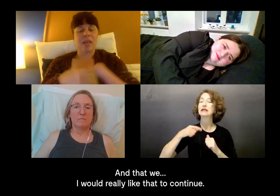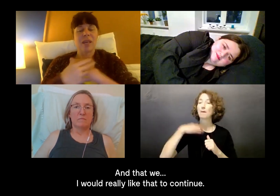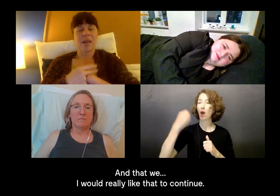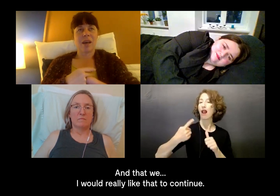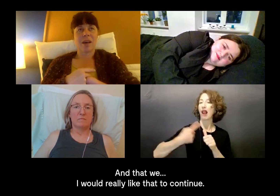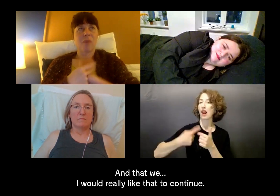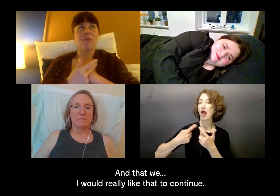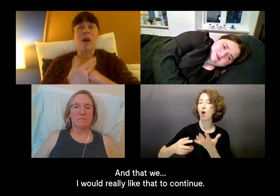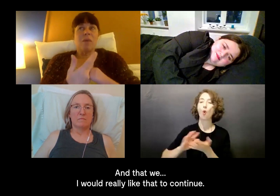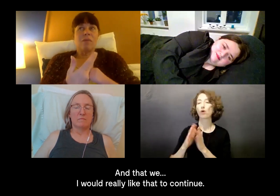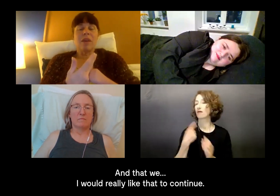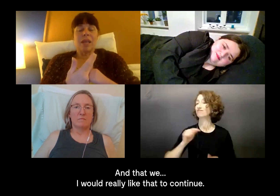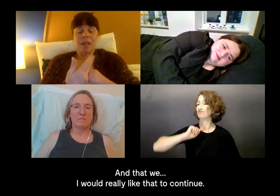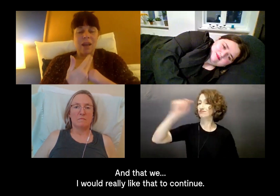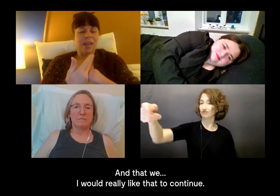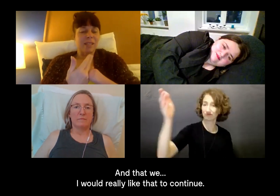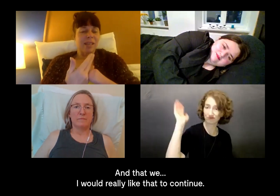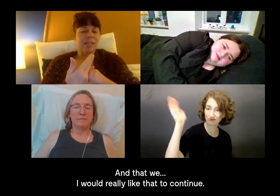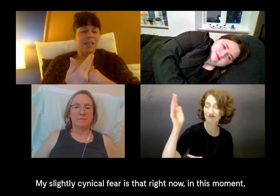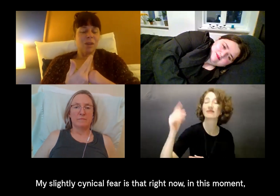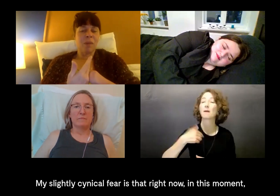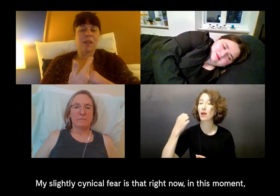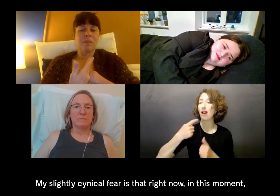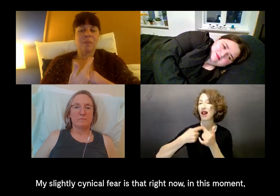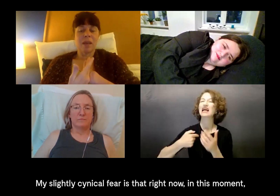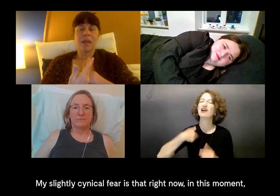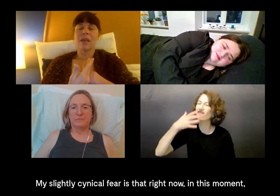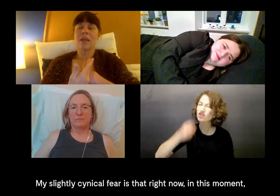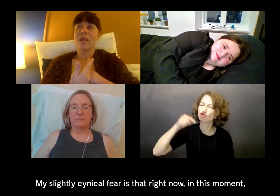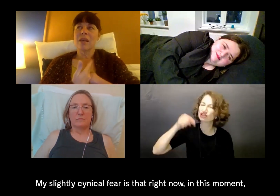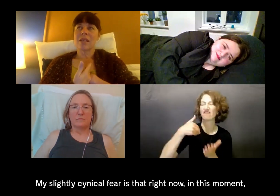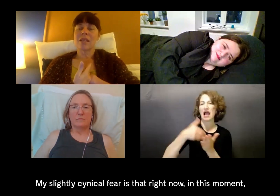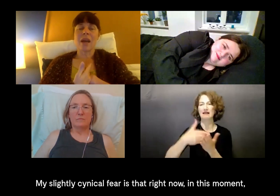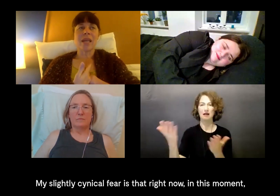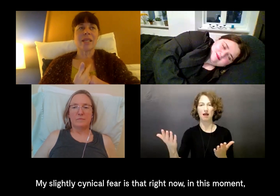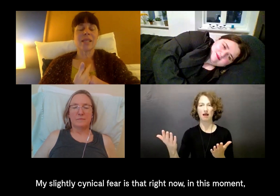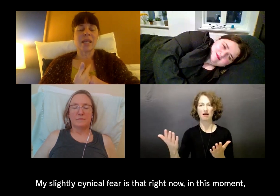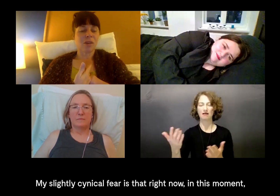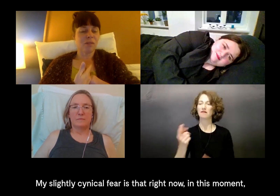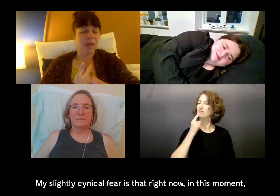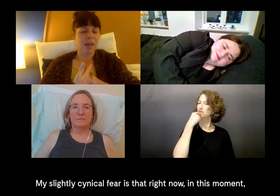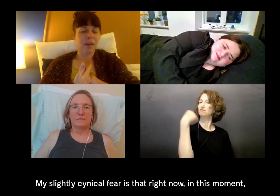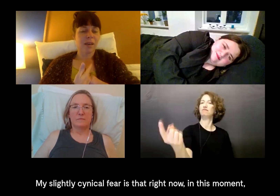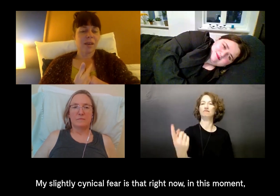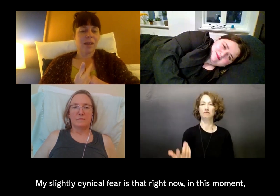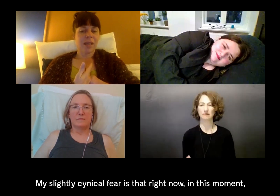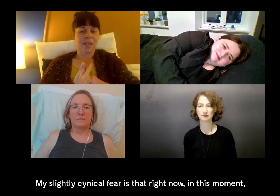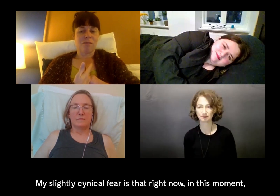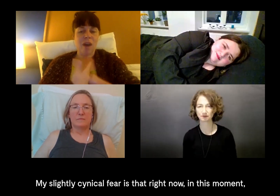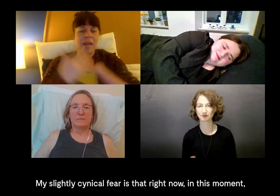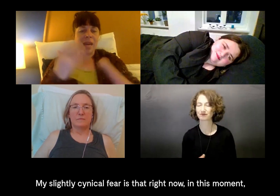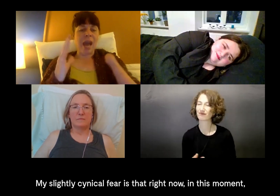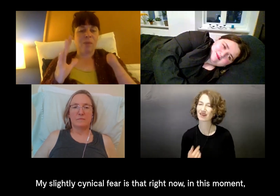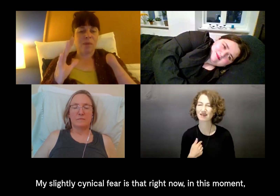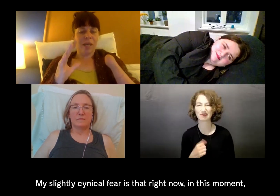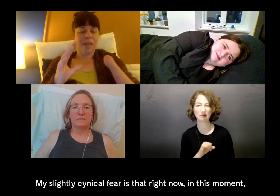that I would really like that to continue. My slightly cynical fear is that